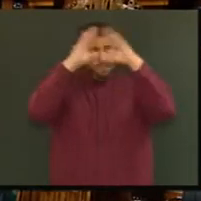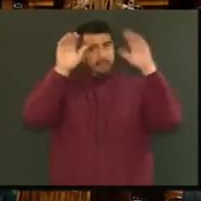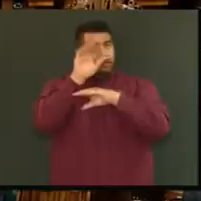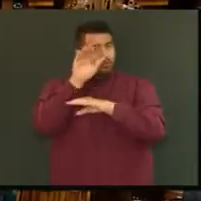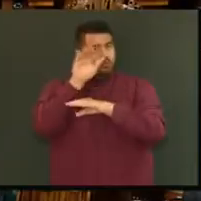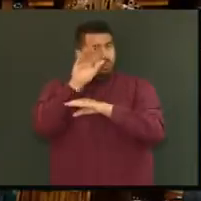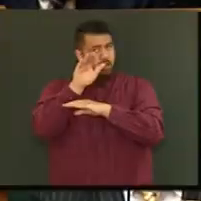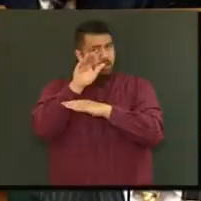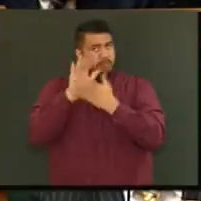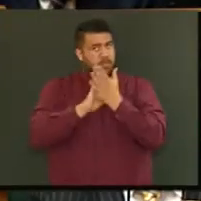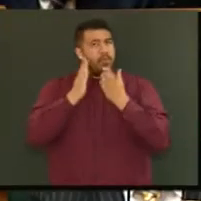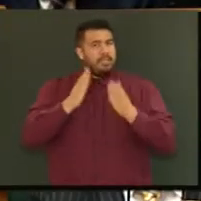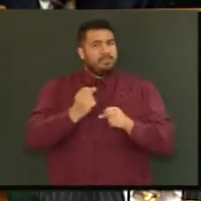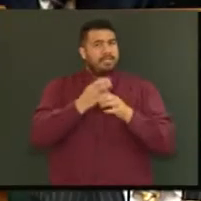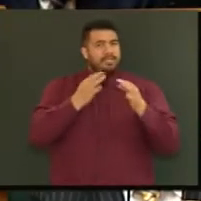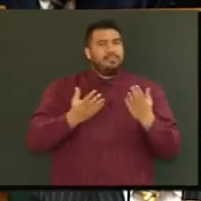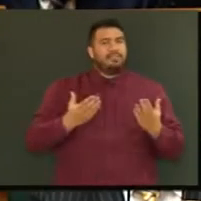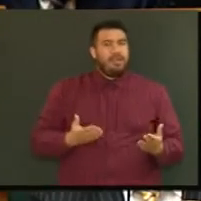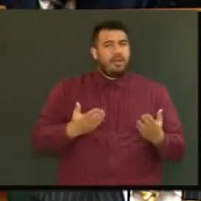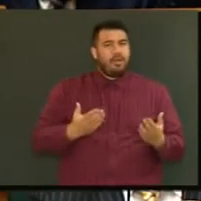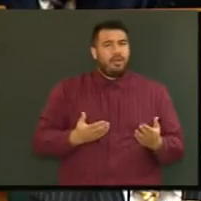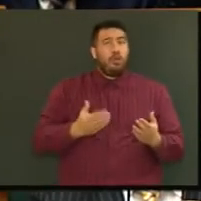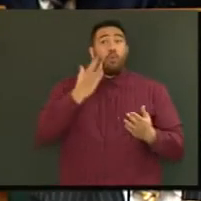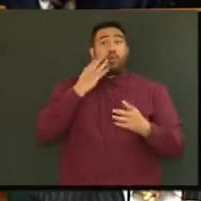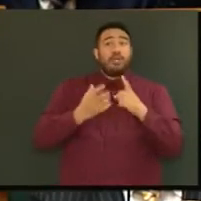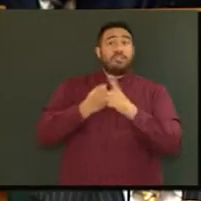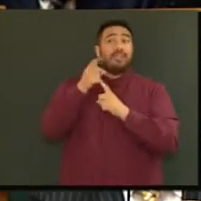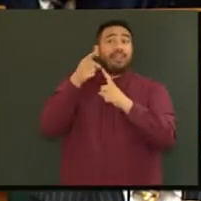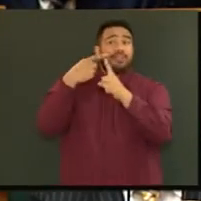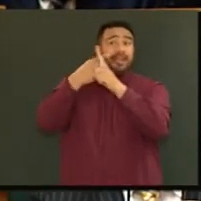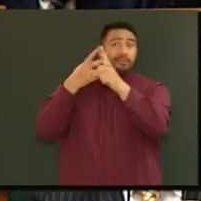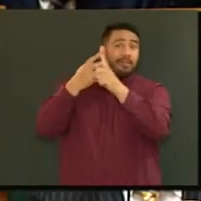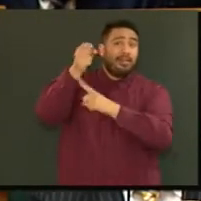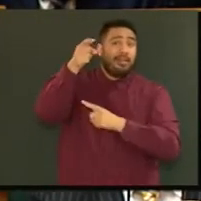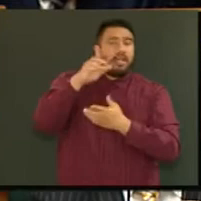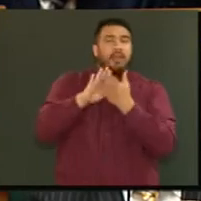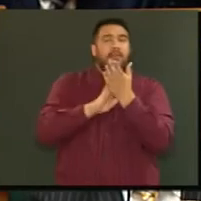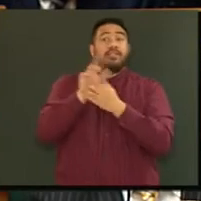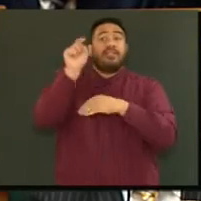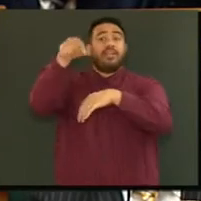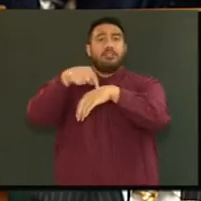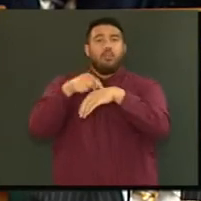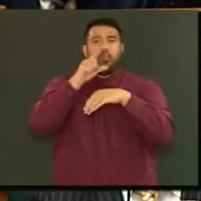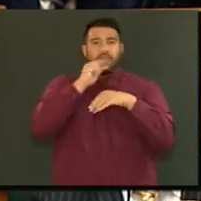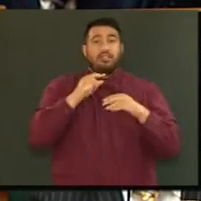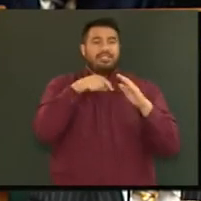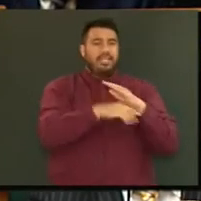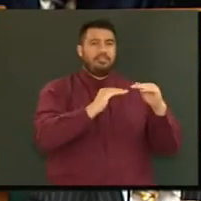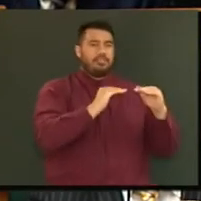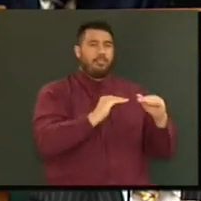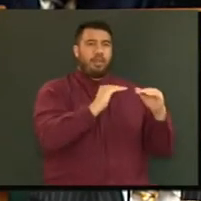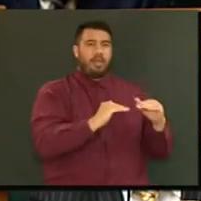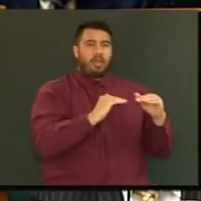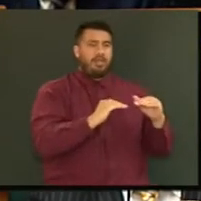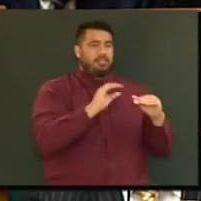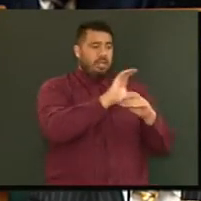decision. Once we reach that target, the intention is to stabilise debt at that level and use any extra